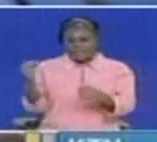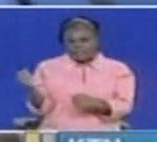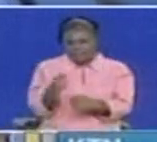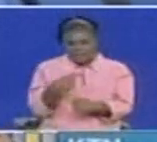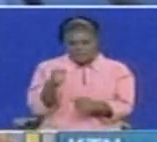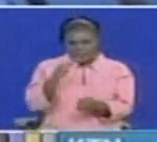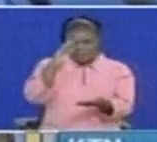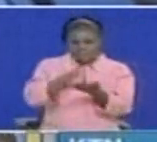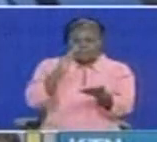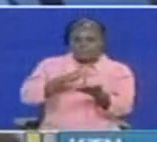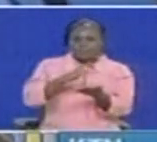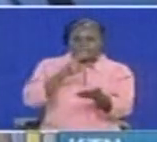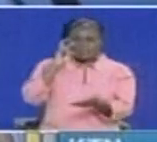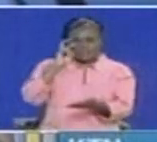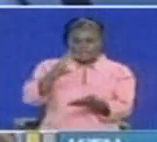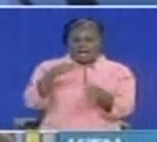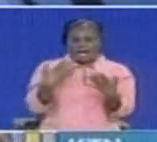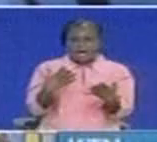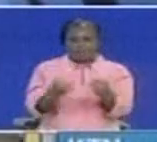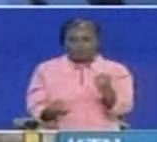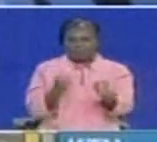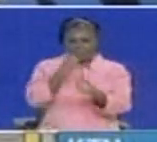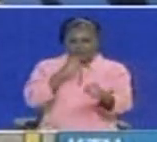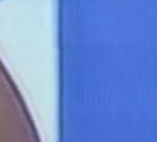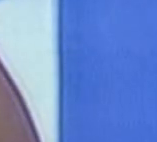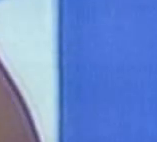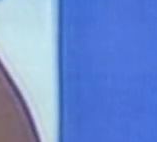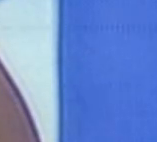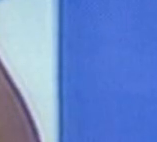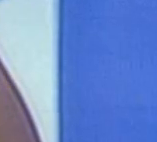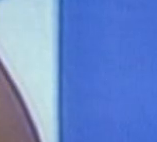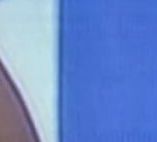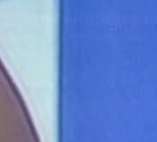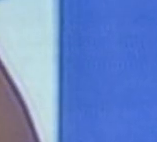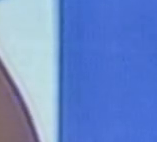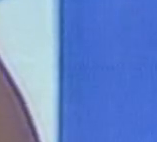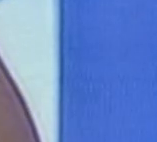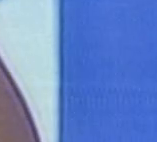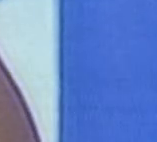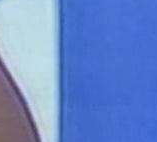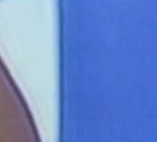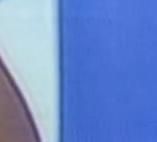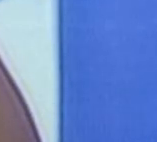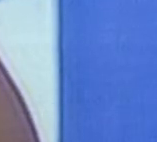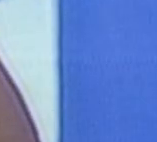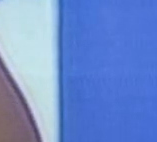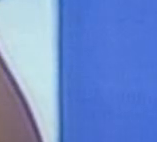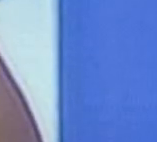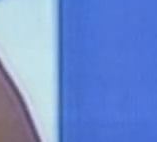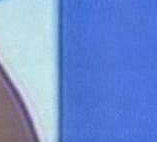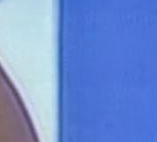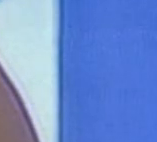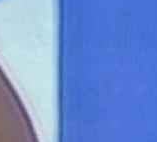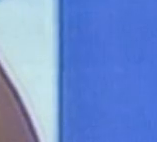by the Kenyan shilling, but here's a look at how it performed today. Let's recap our top story for you now. A group